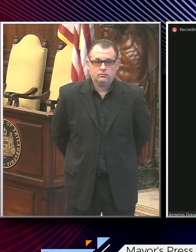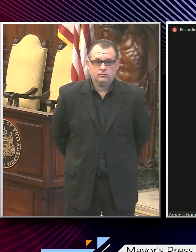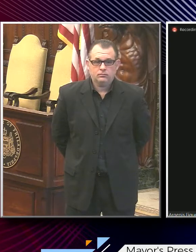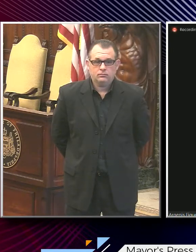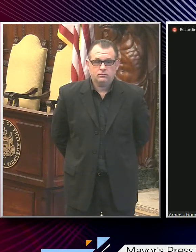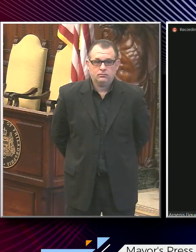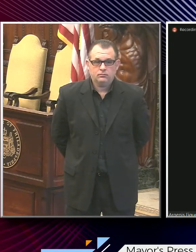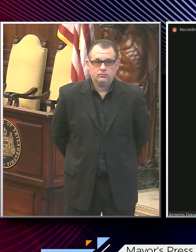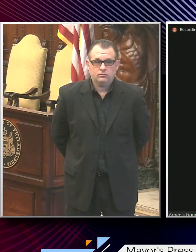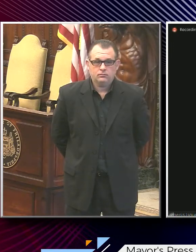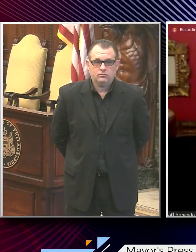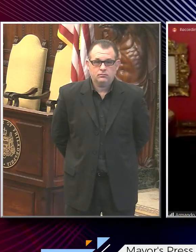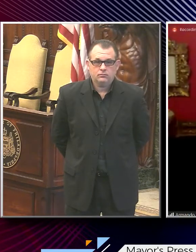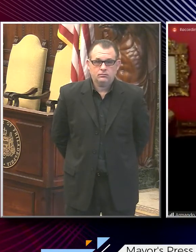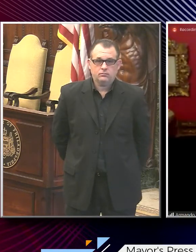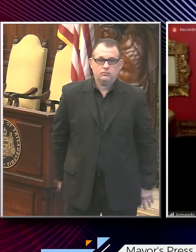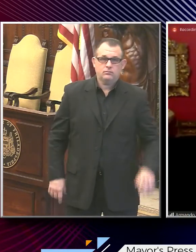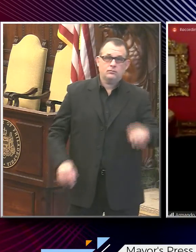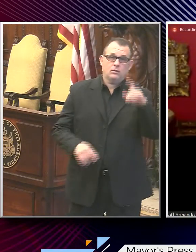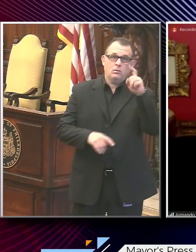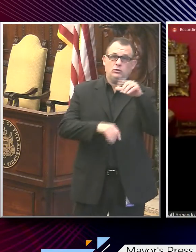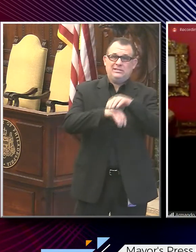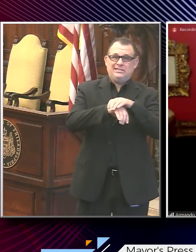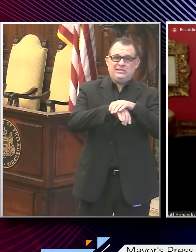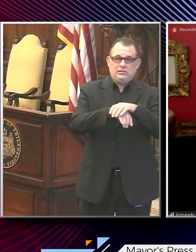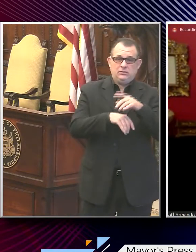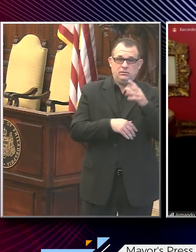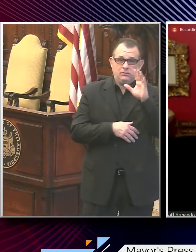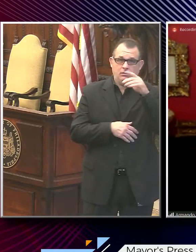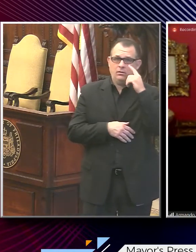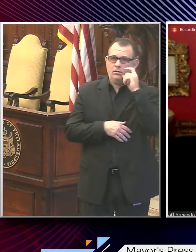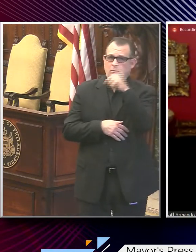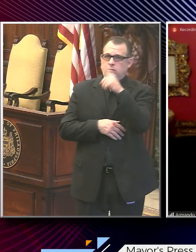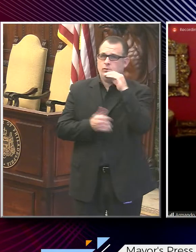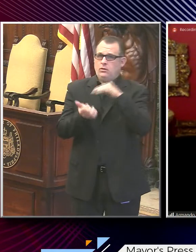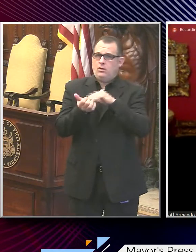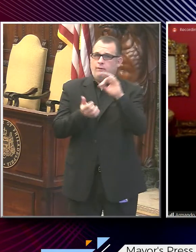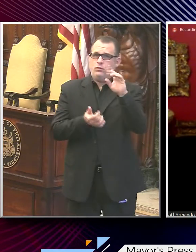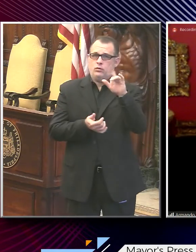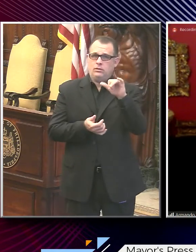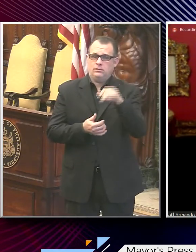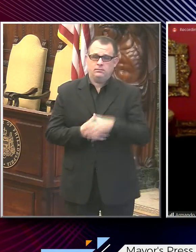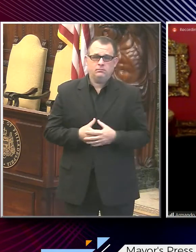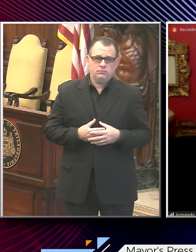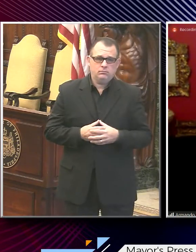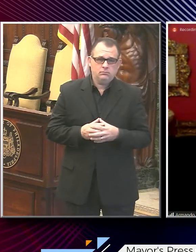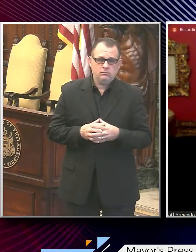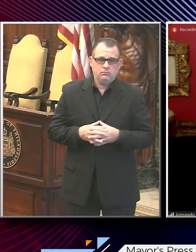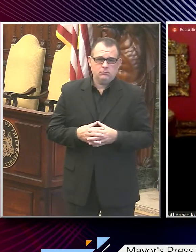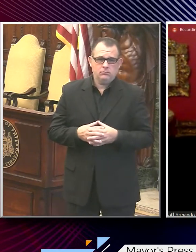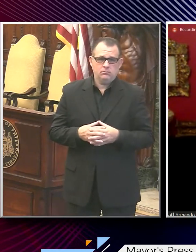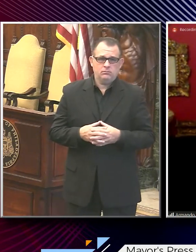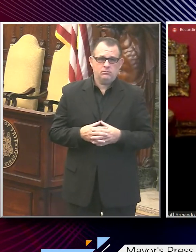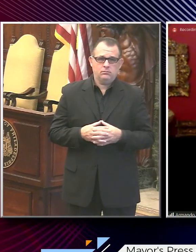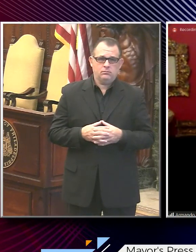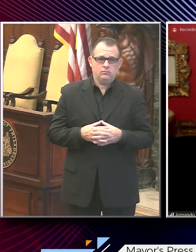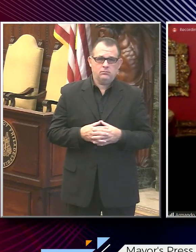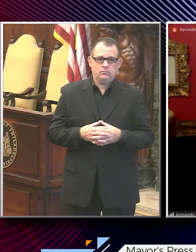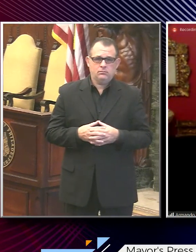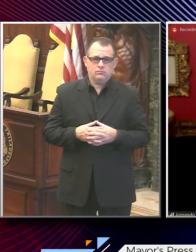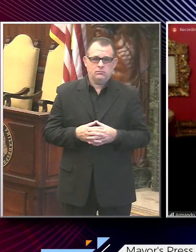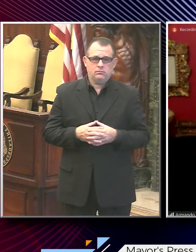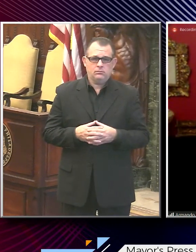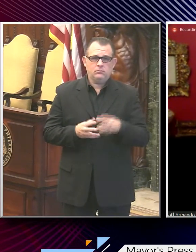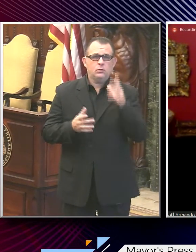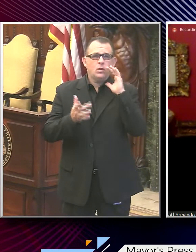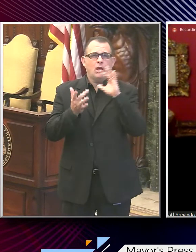hispanos. The question is for Dr. Farley. Dr. Farley, the question is, we would like to know how the process of tracing contacts and